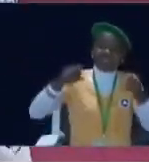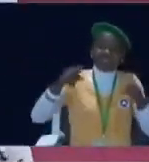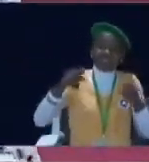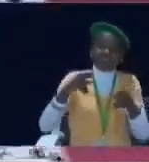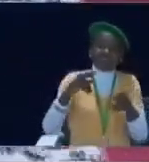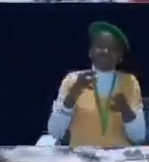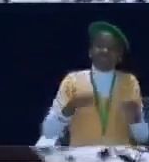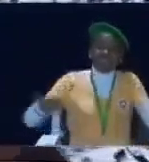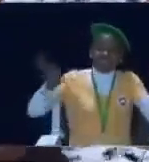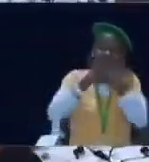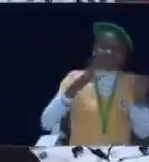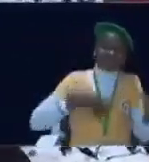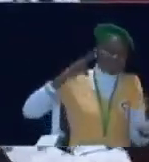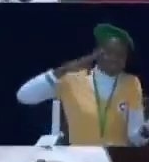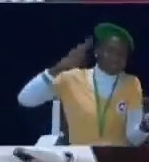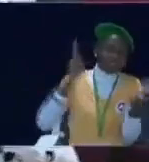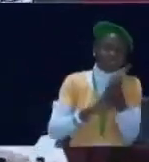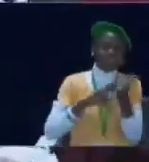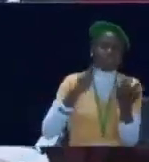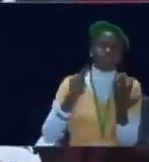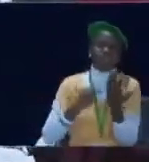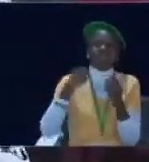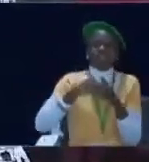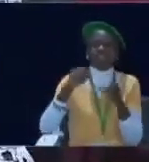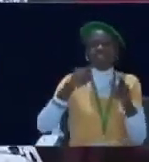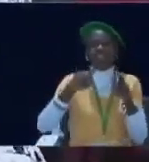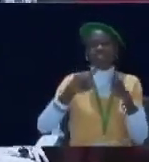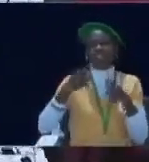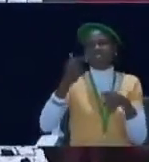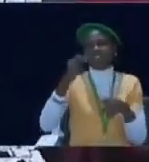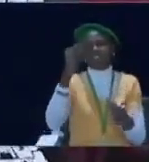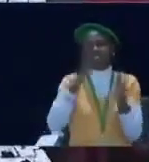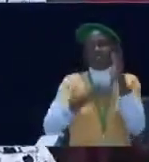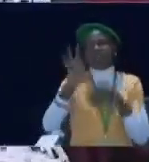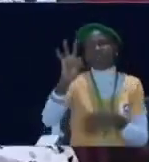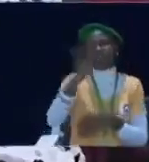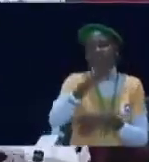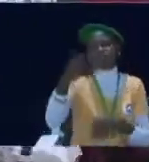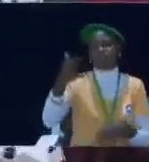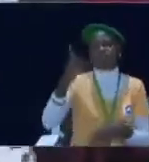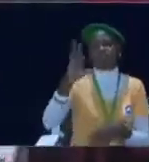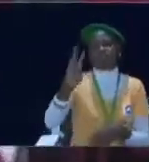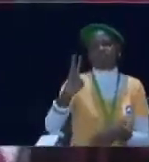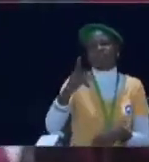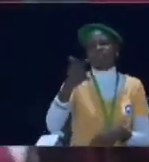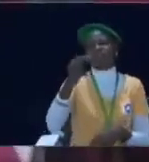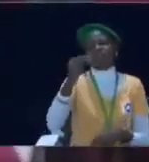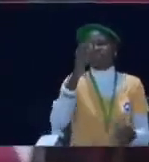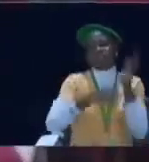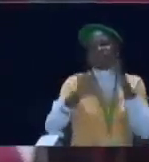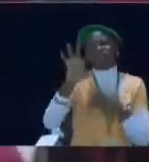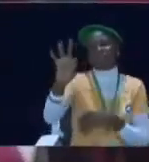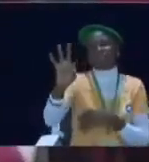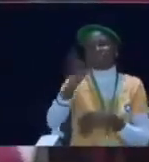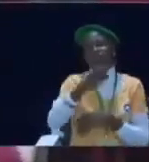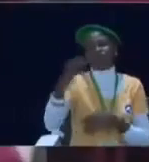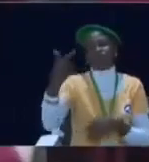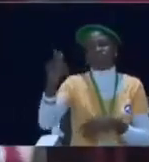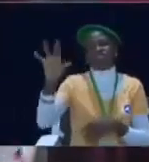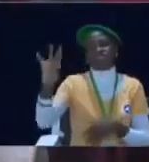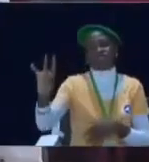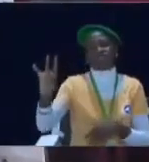and recognition. In Genesis chapter 9 verse 27, Genesis chapter 9